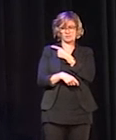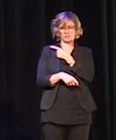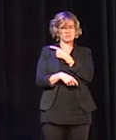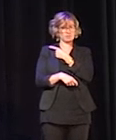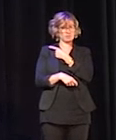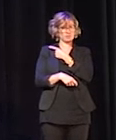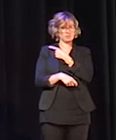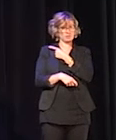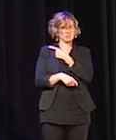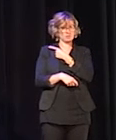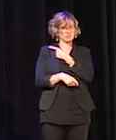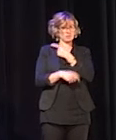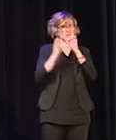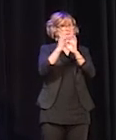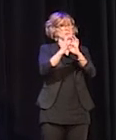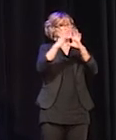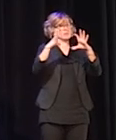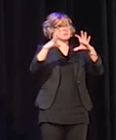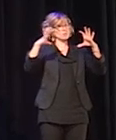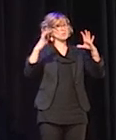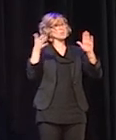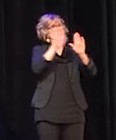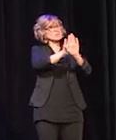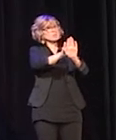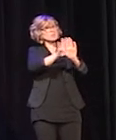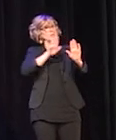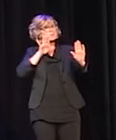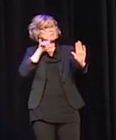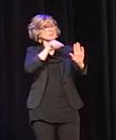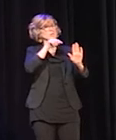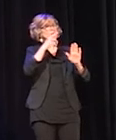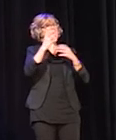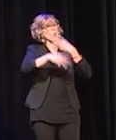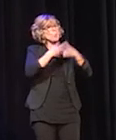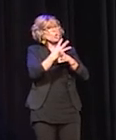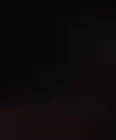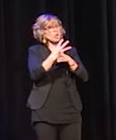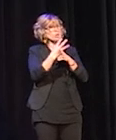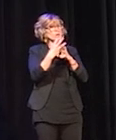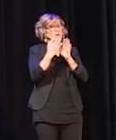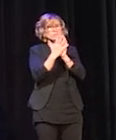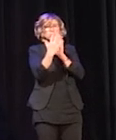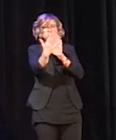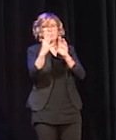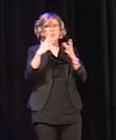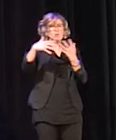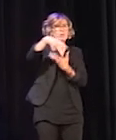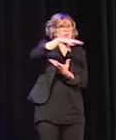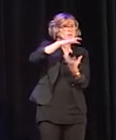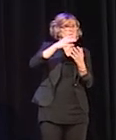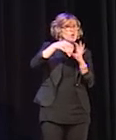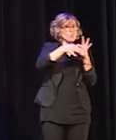which is really just seeing it as worlds that we build on top of other worlds. You know, worlds that extend from each other, that revolve around each